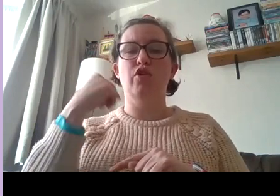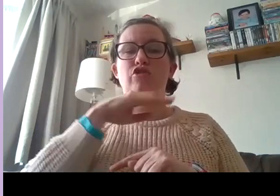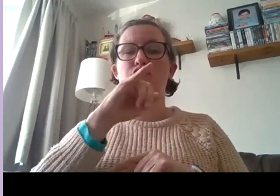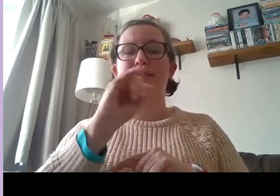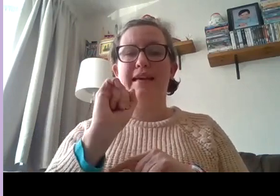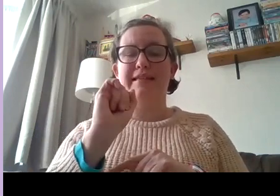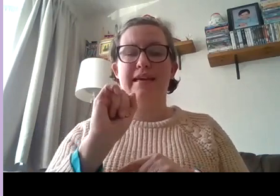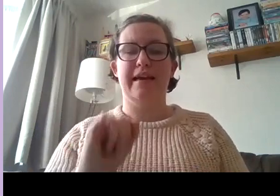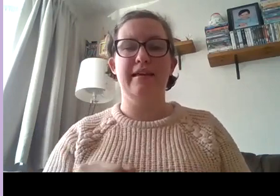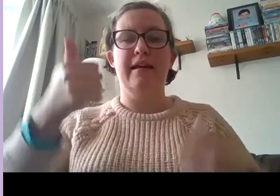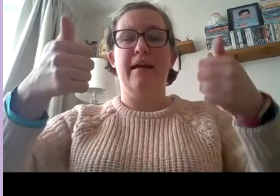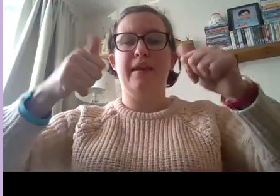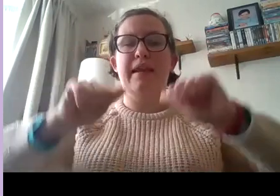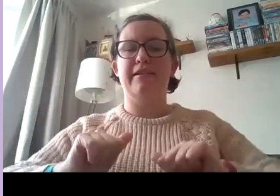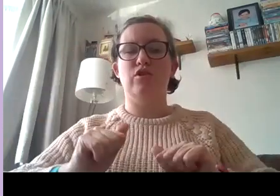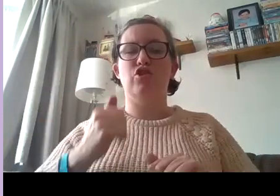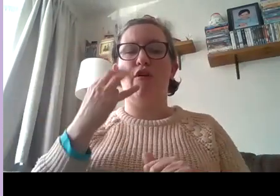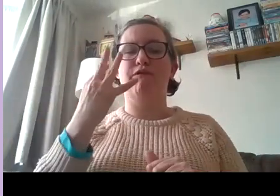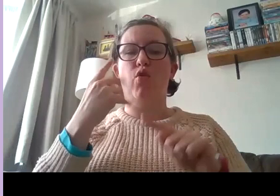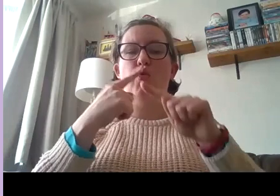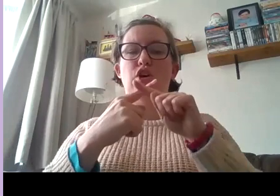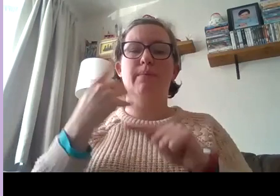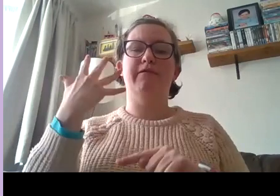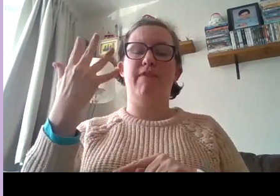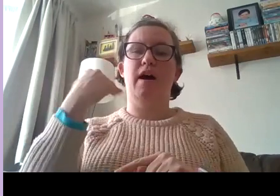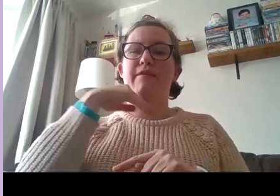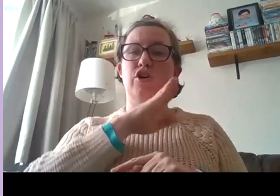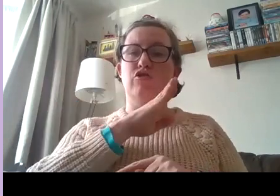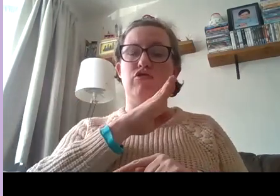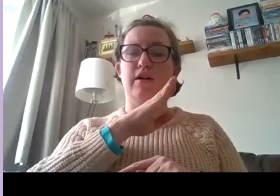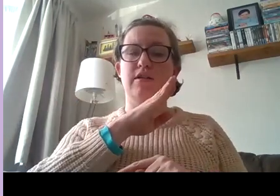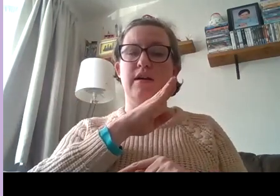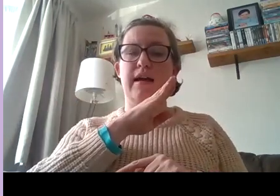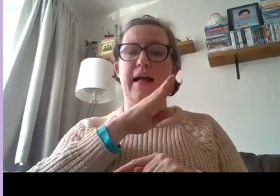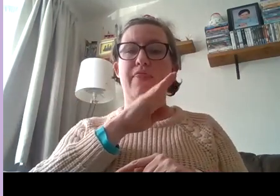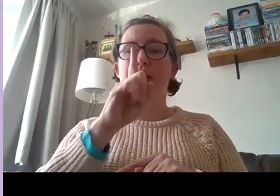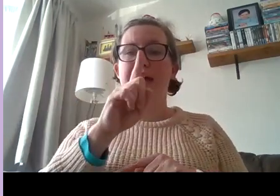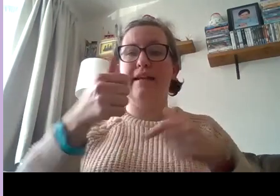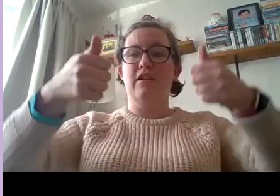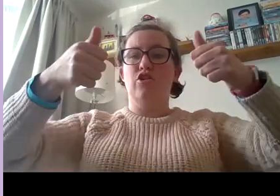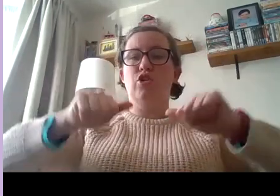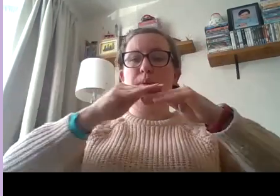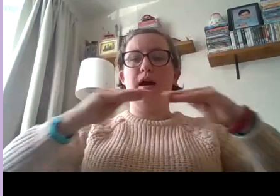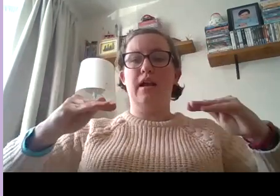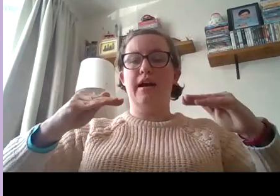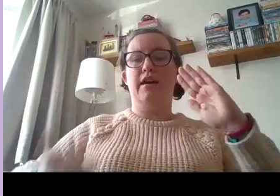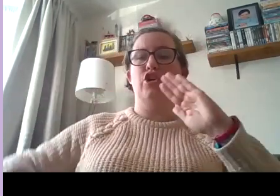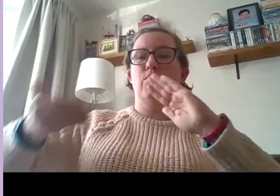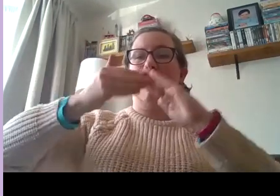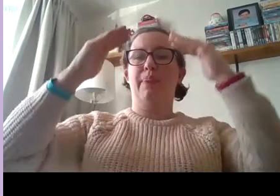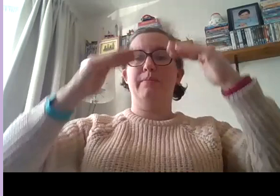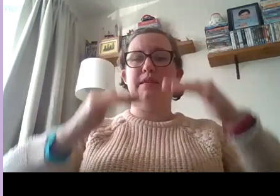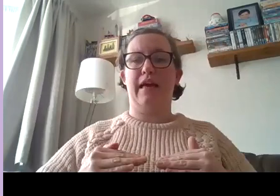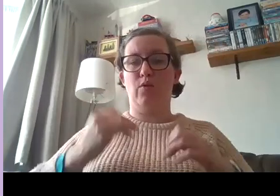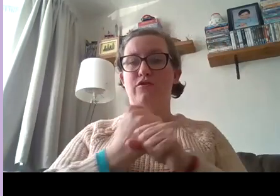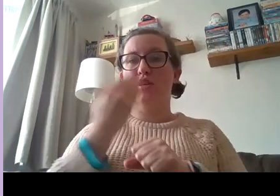that's 160. And the next one is you've got 4 times 500. And then you put a line and you